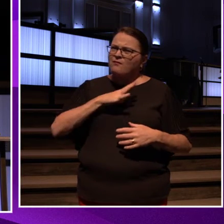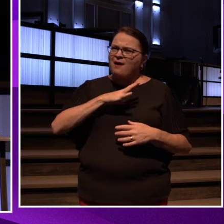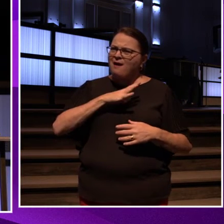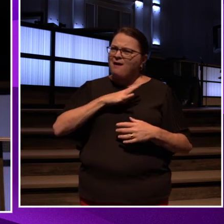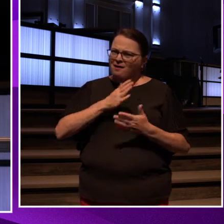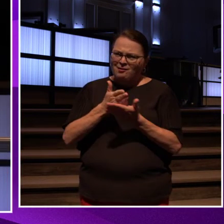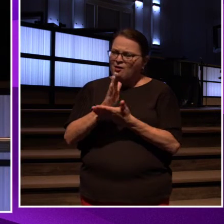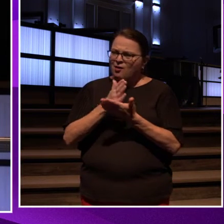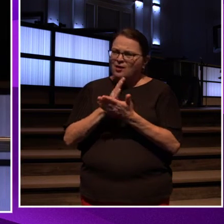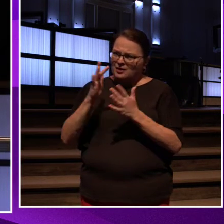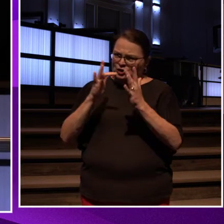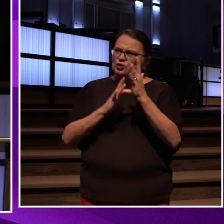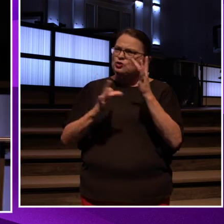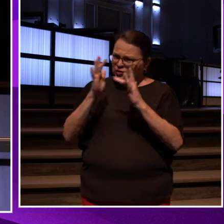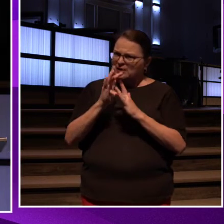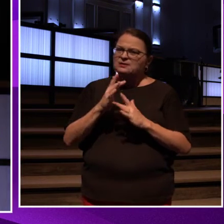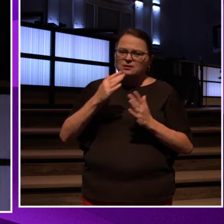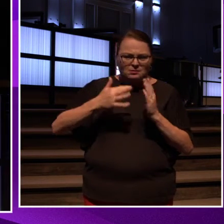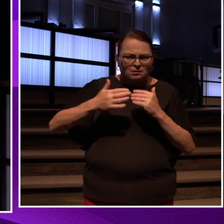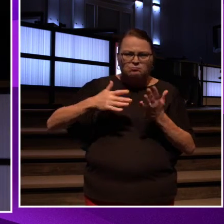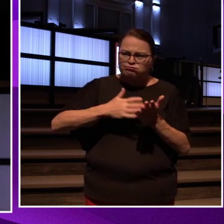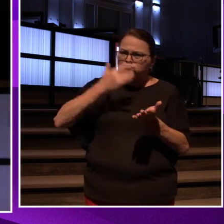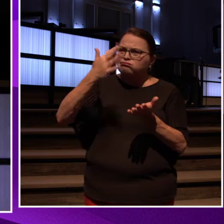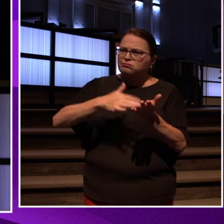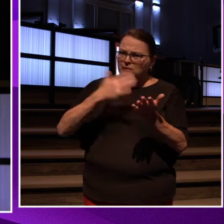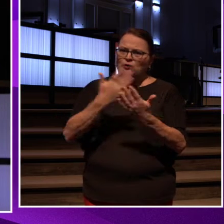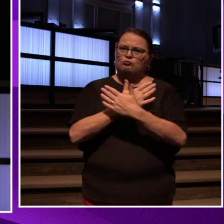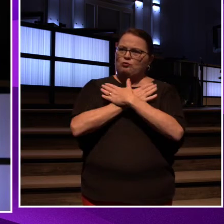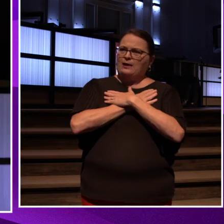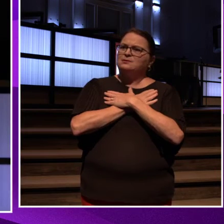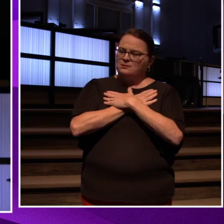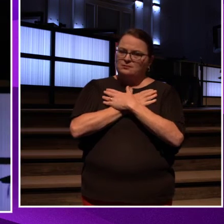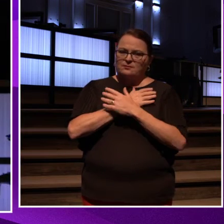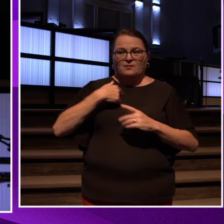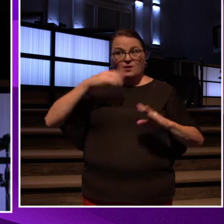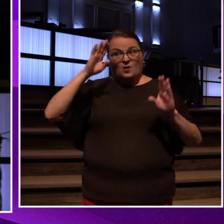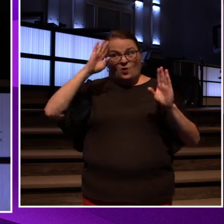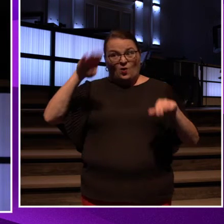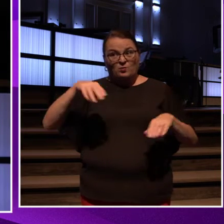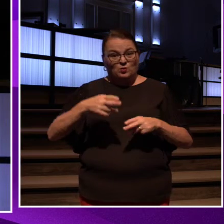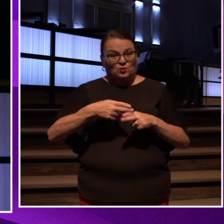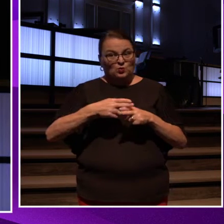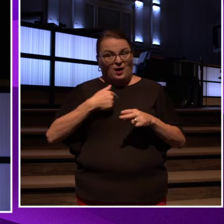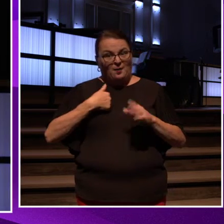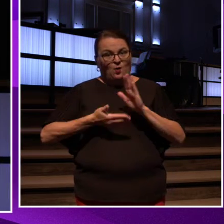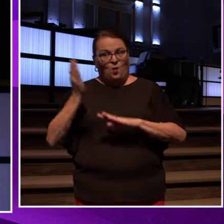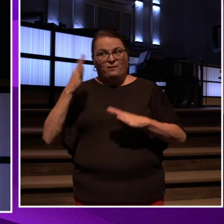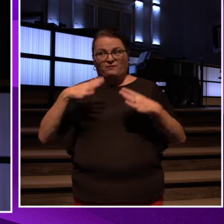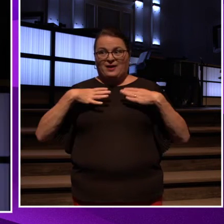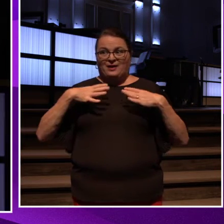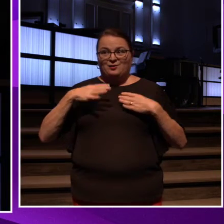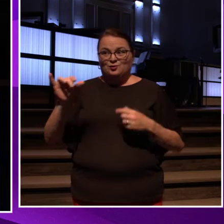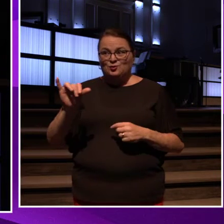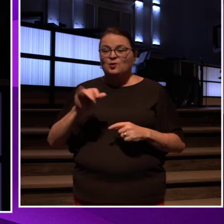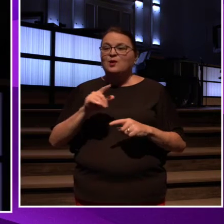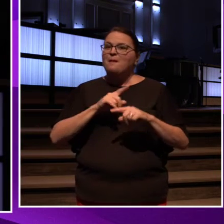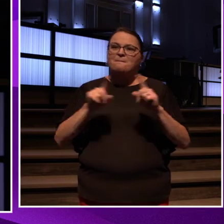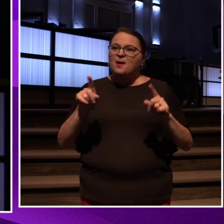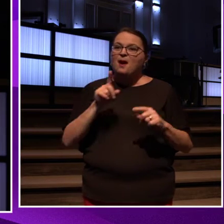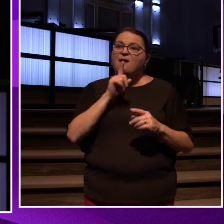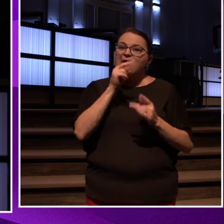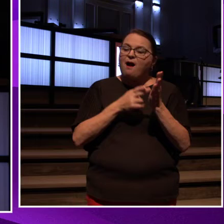that. Jesus rested occasionally. Hopefully I'll go on vacation someday soon. But the reality